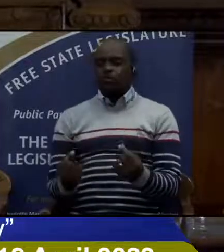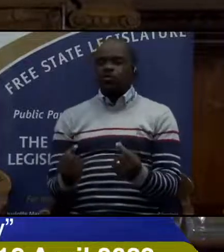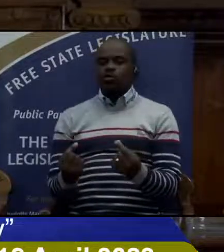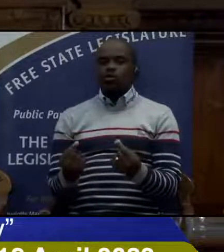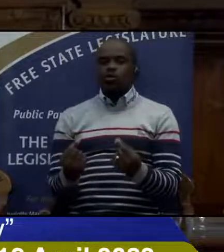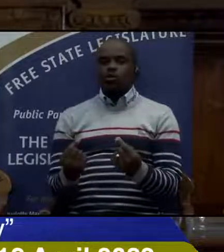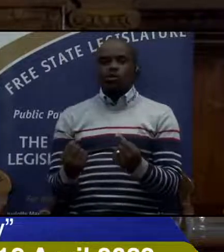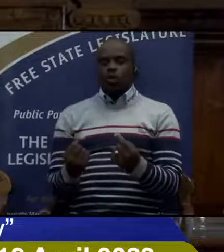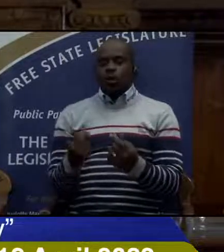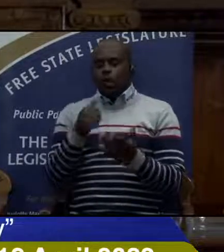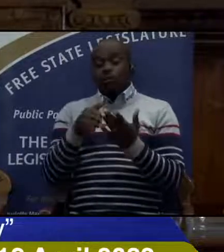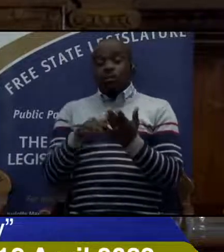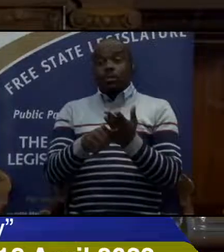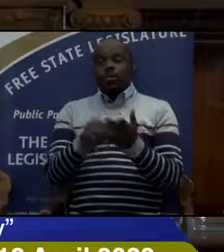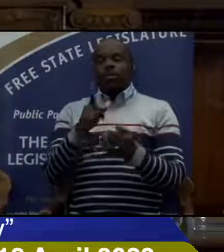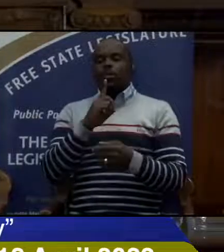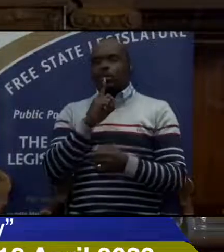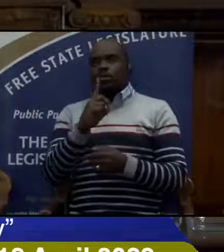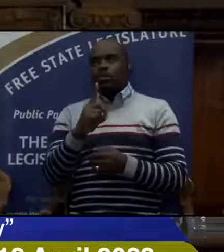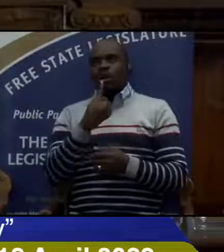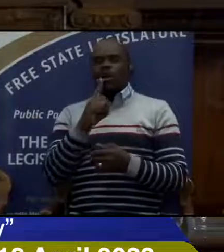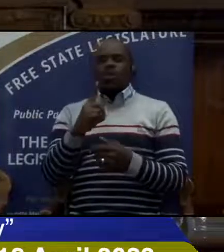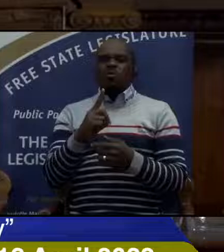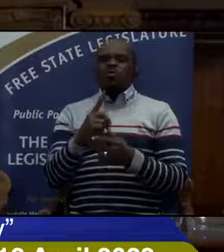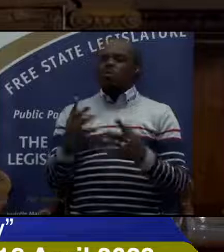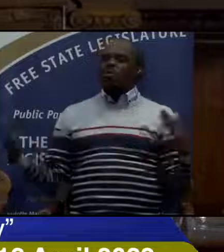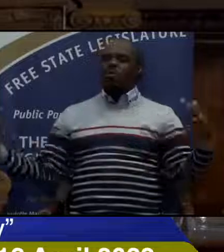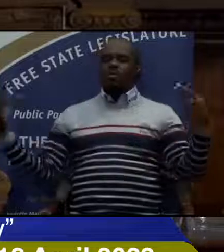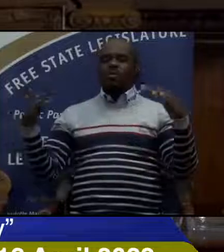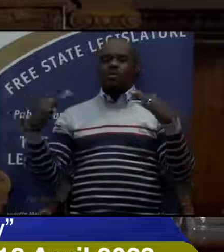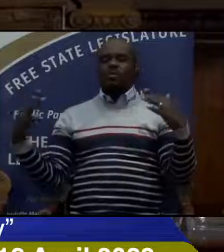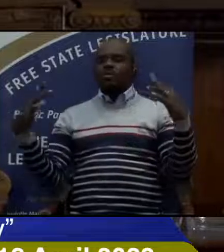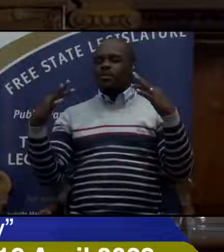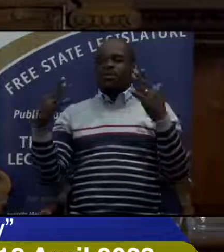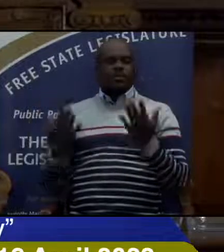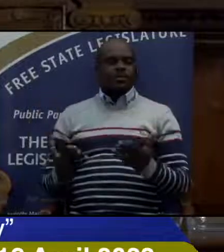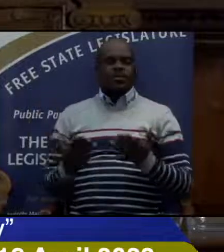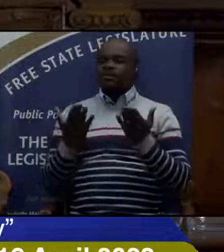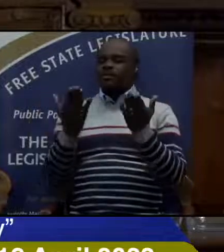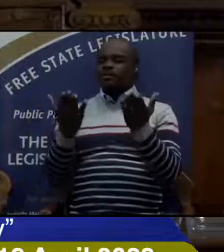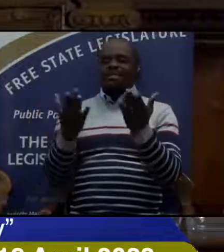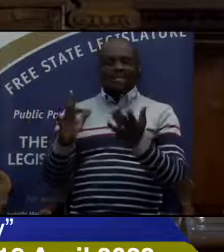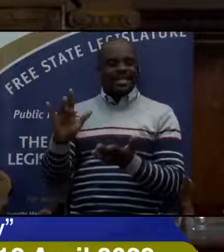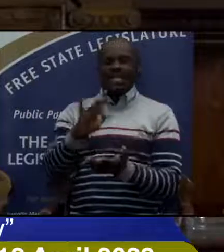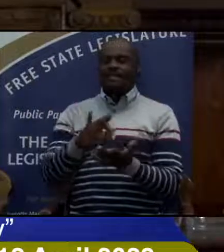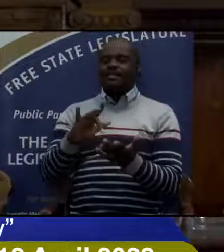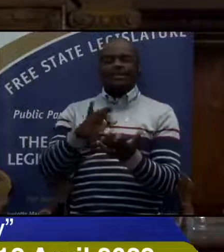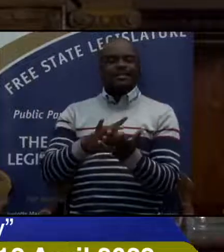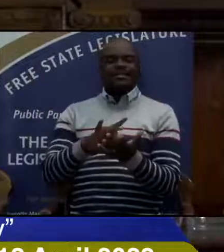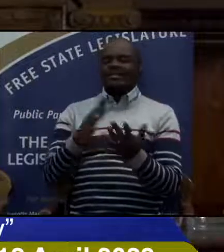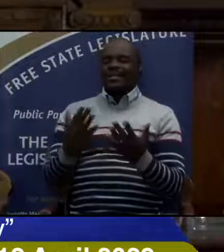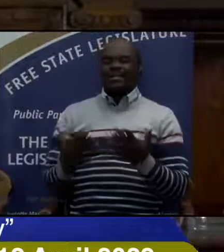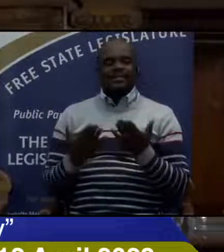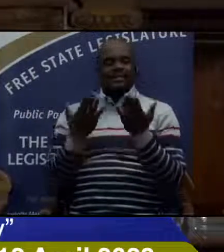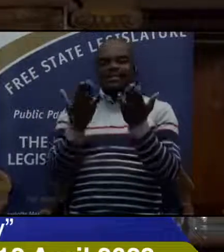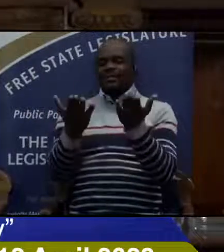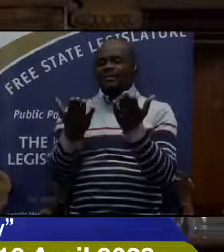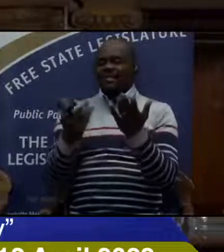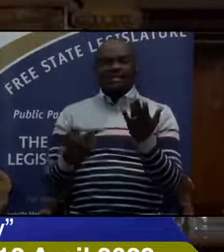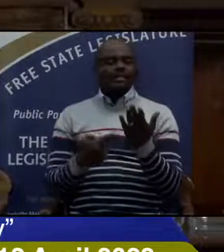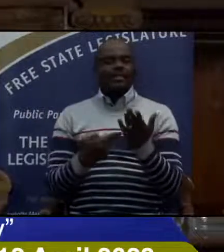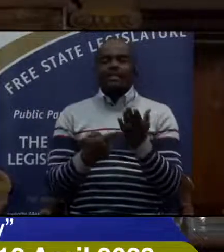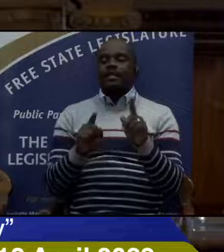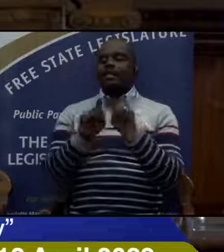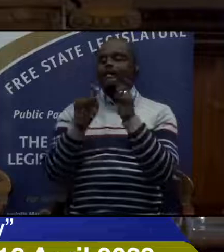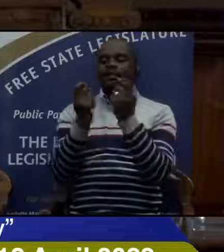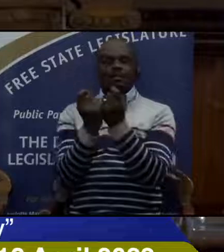Imbizos and Indabas and summits and service delivery centres and now a service delivery technical team by July